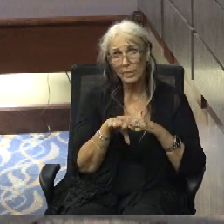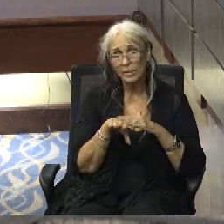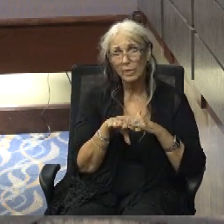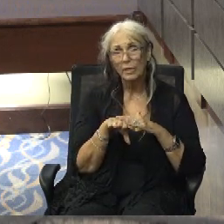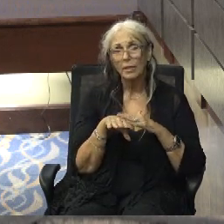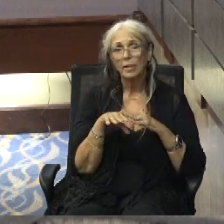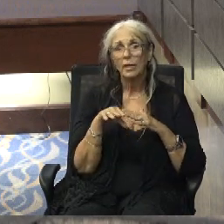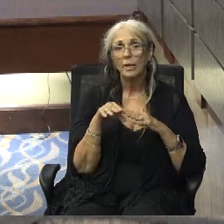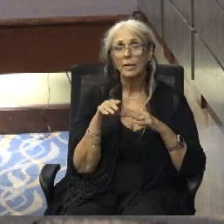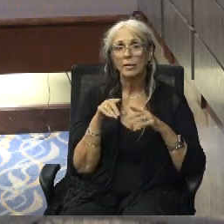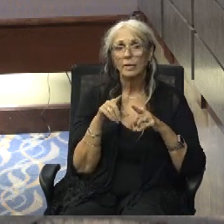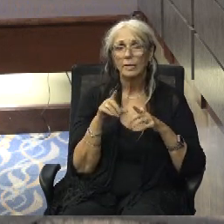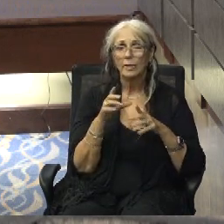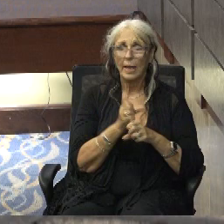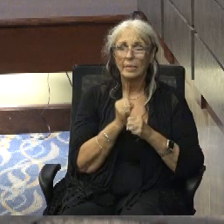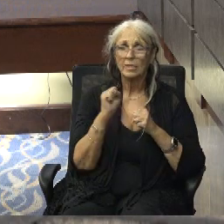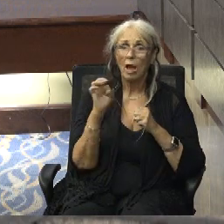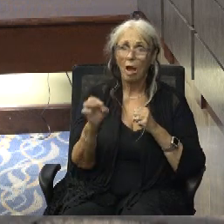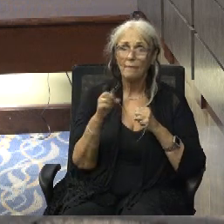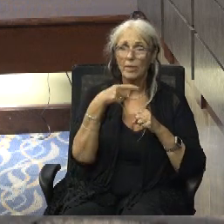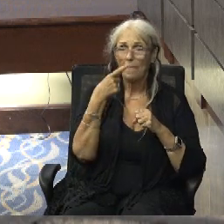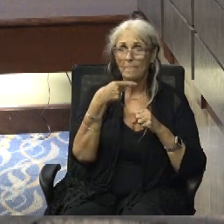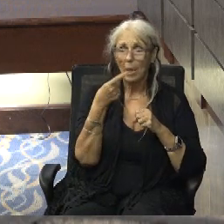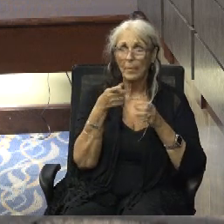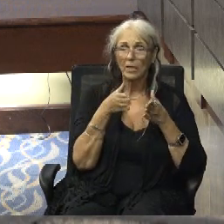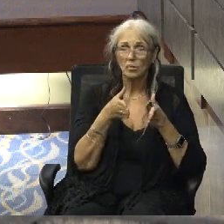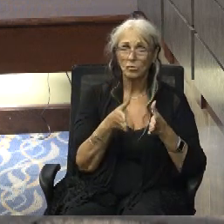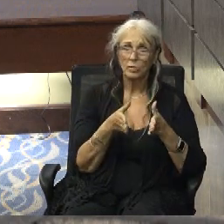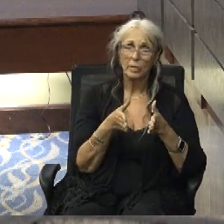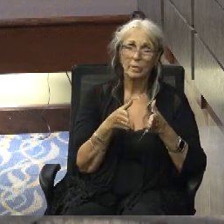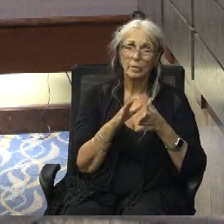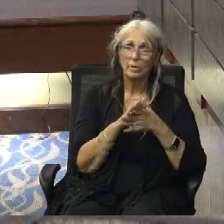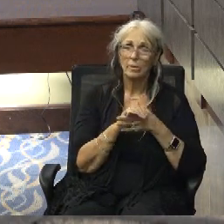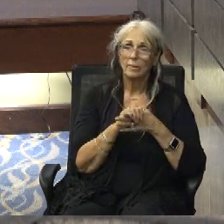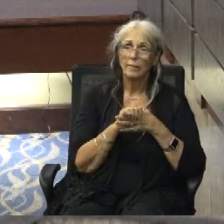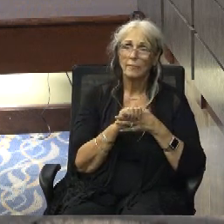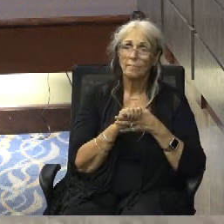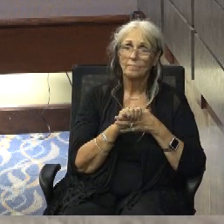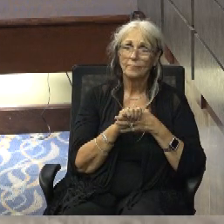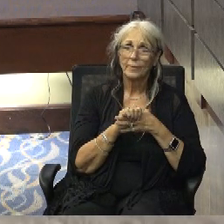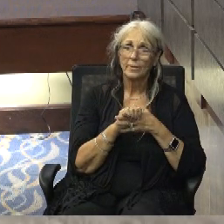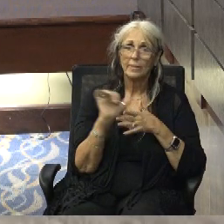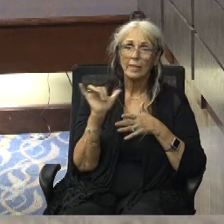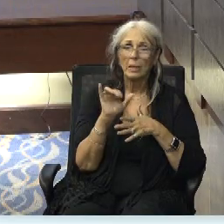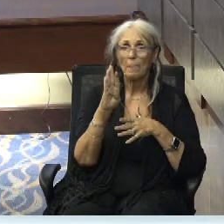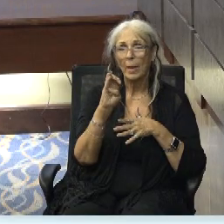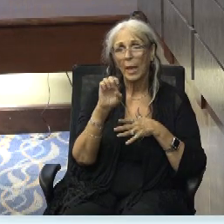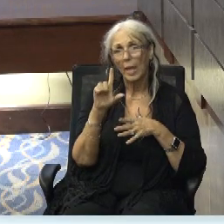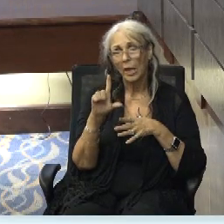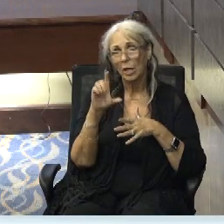public street inventory. Thank you. Gives them a little more flexibility on future development of the site.